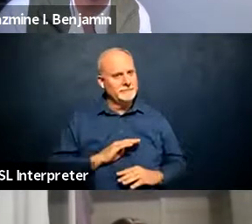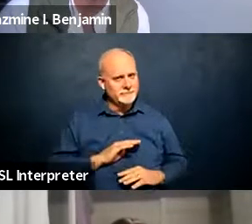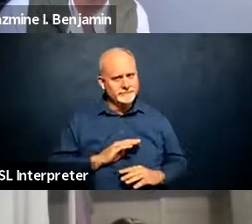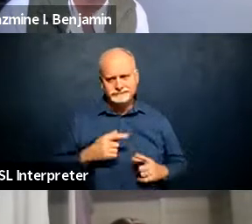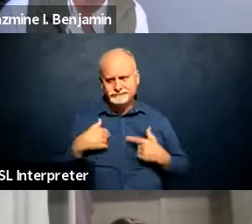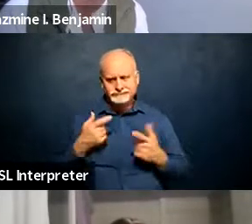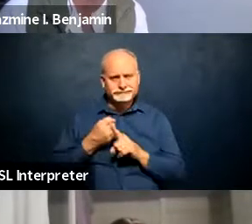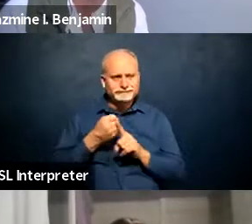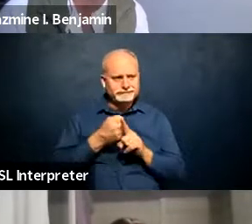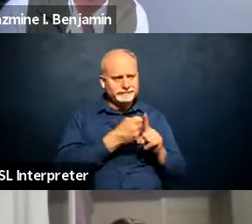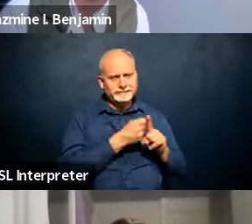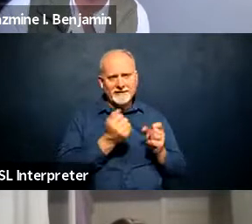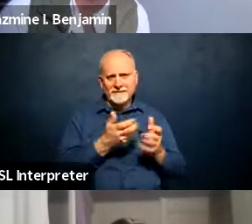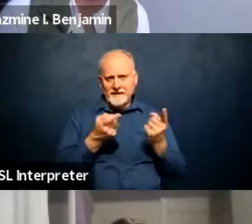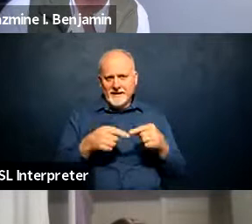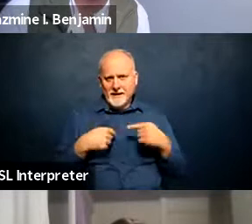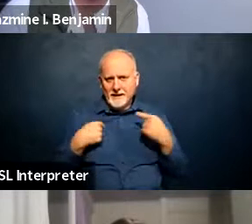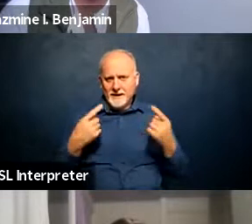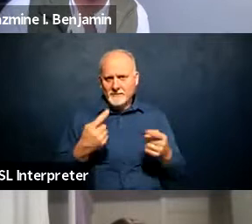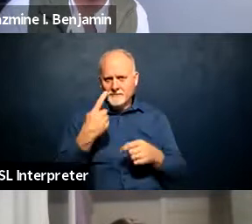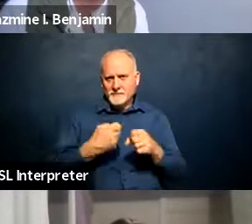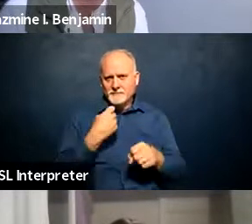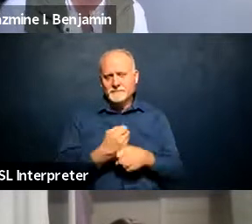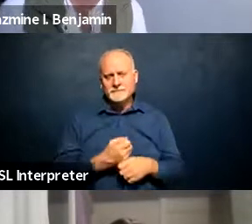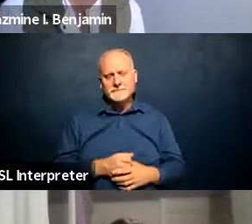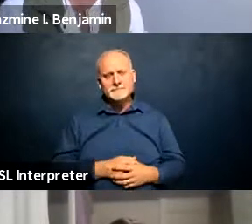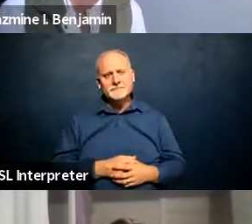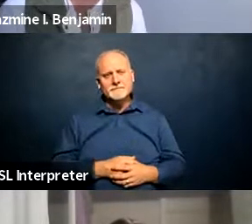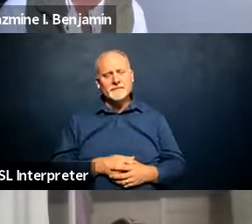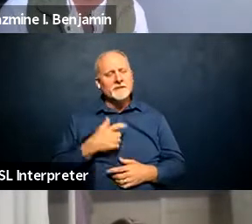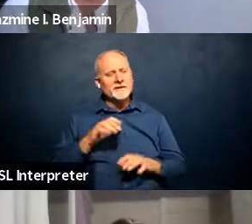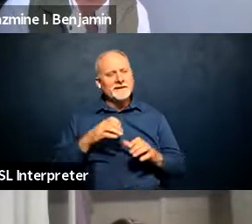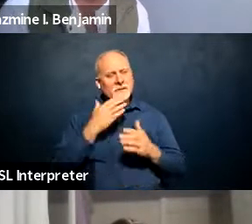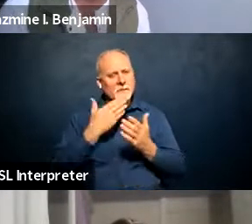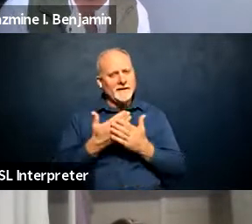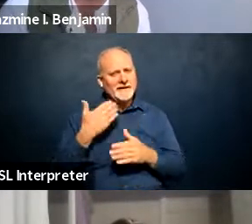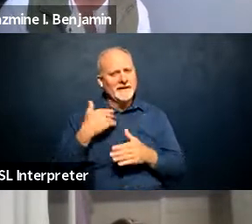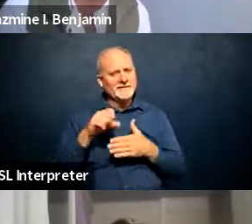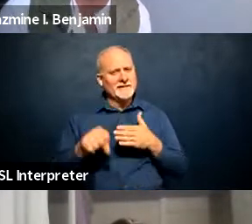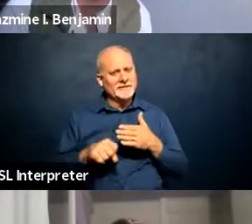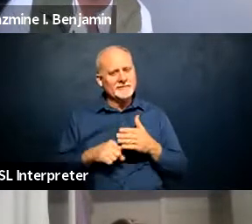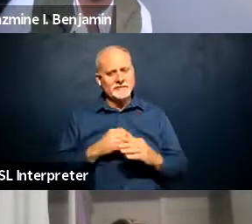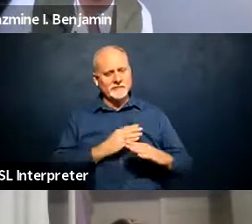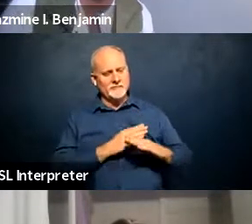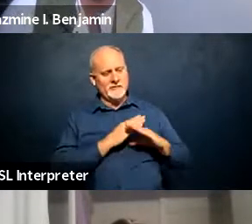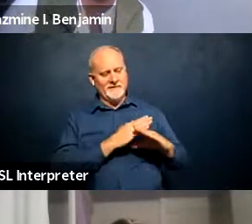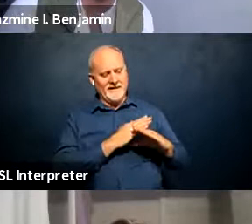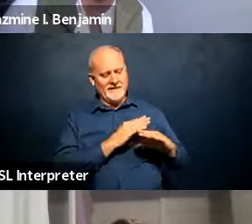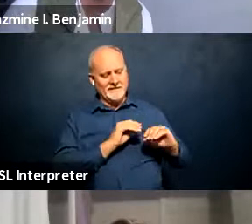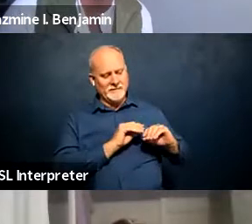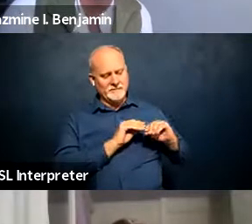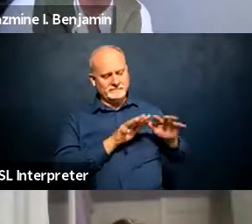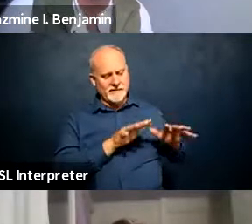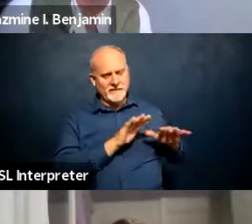that's happened in the past 12 plus months. We did really well last semester in terms of preventing the spread of COVID-19